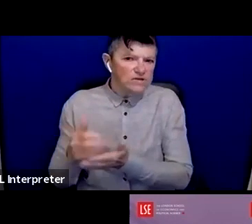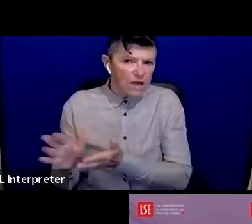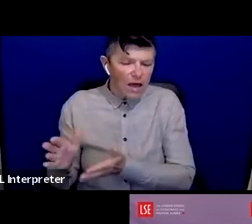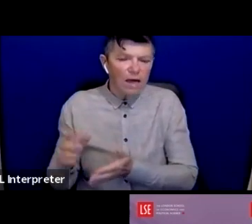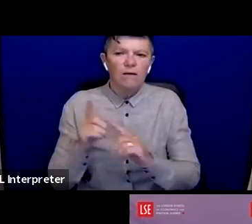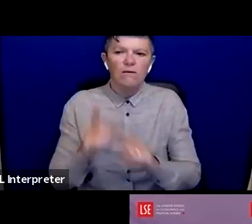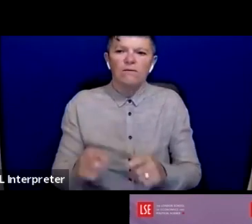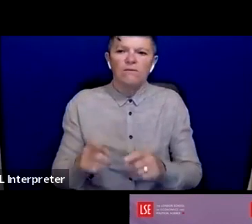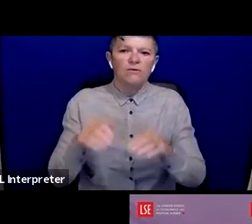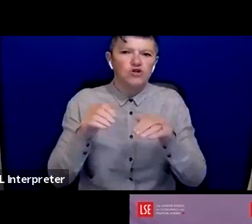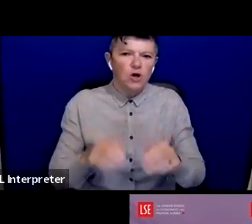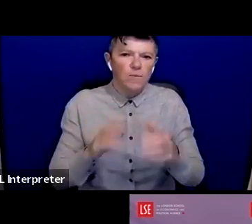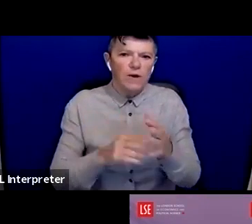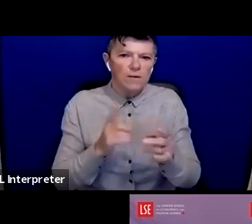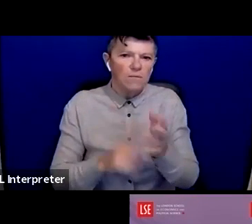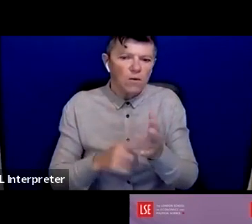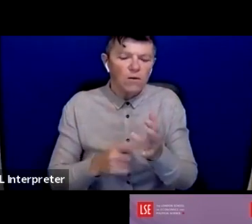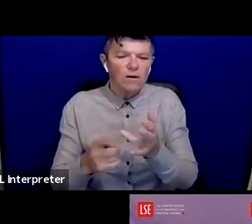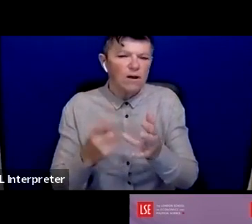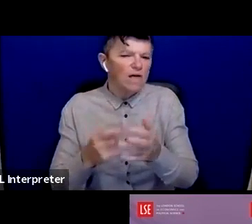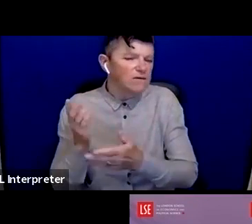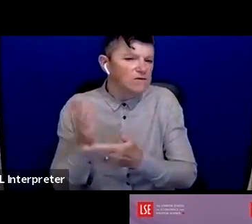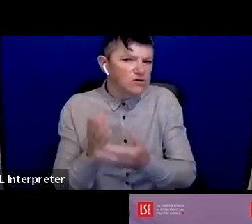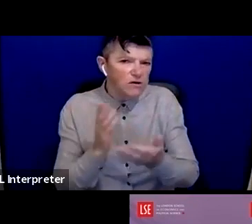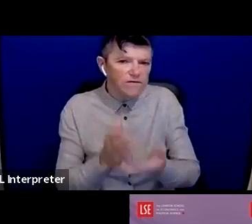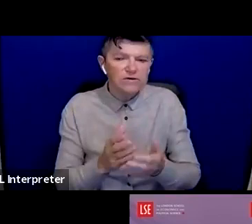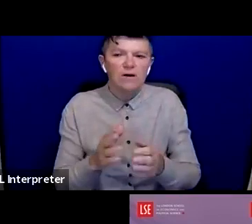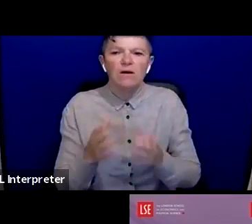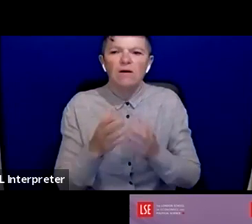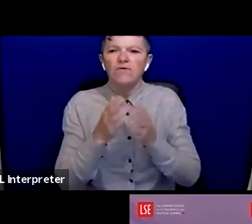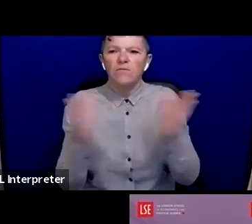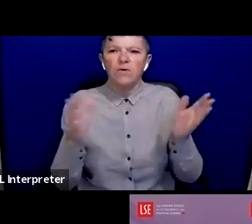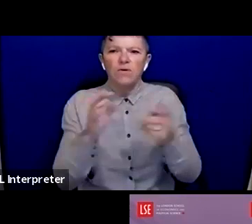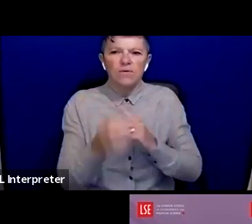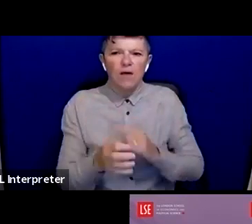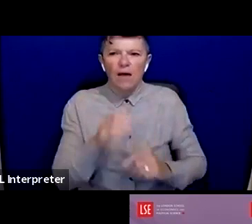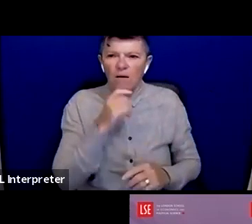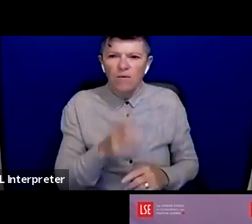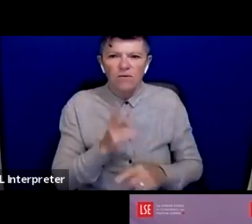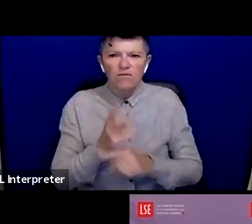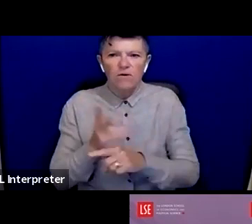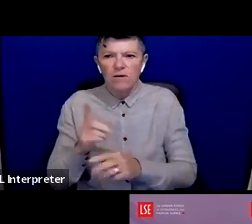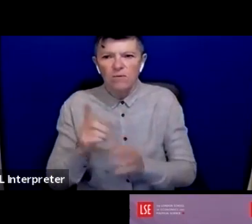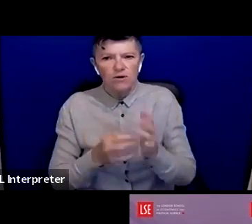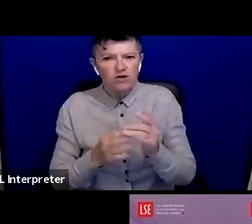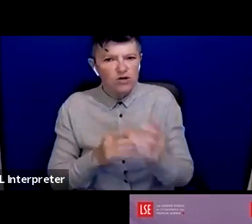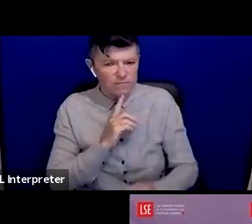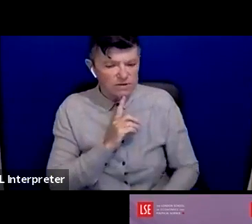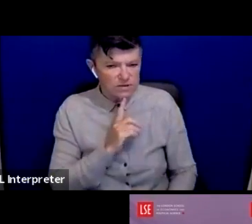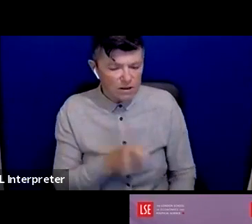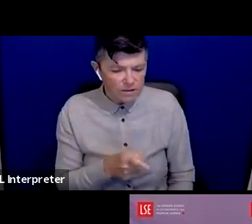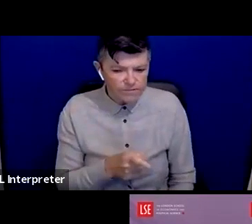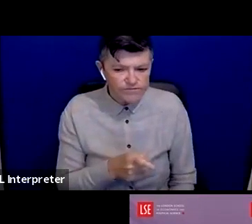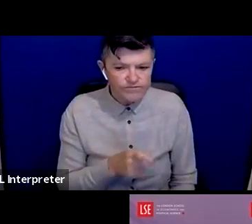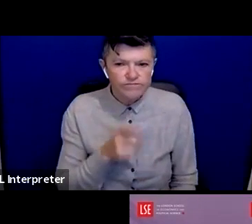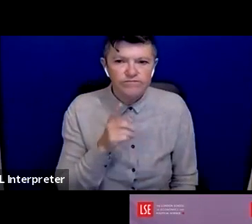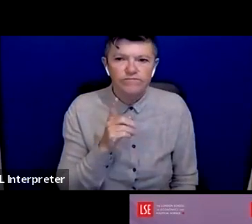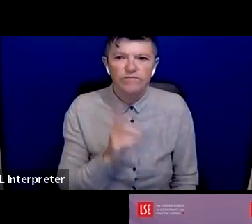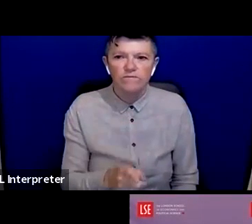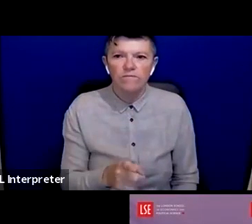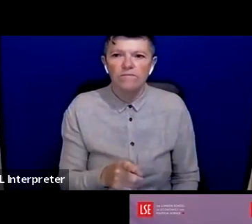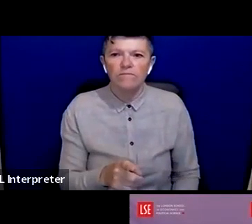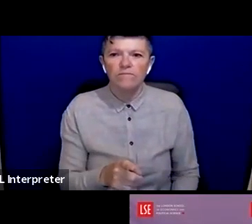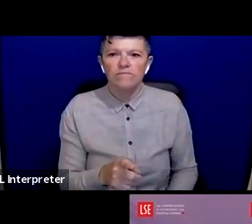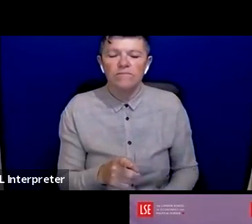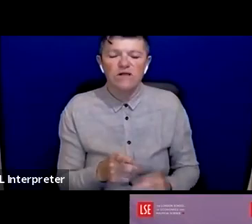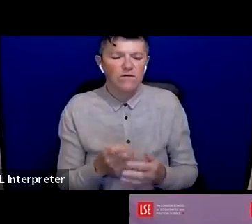services. The broader point here, and I'm going to echo something Jim said here, is that for way